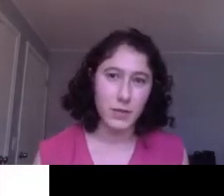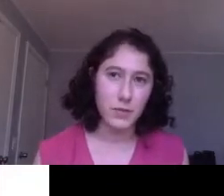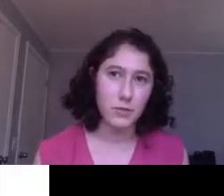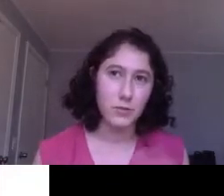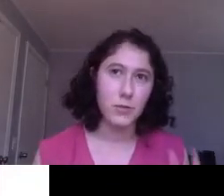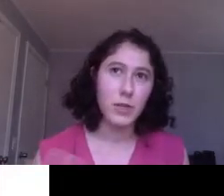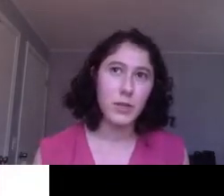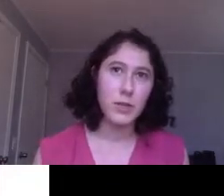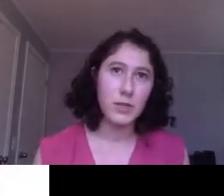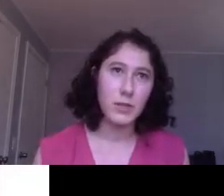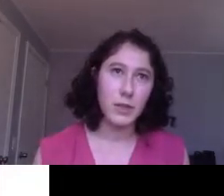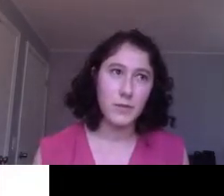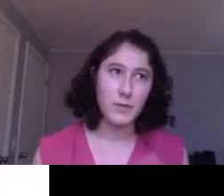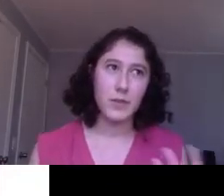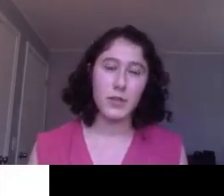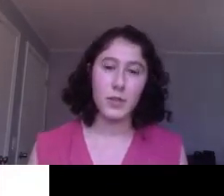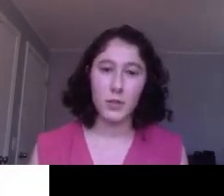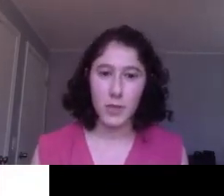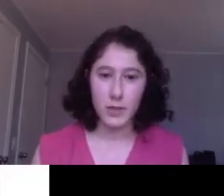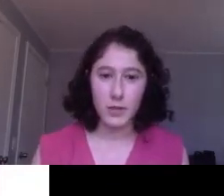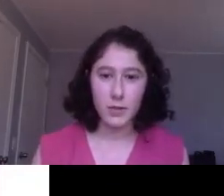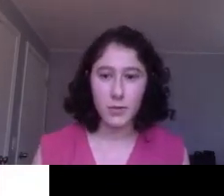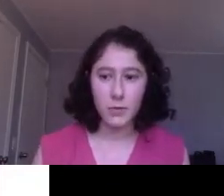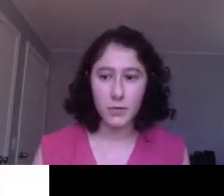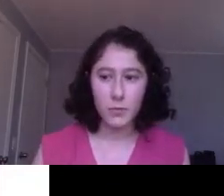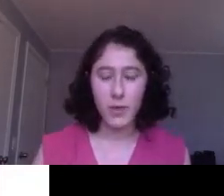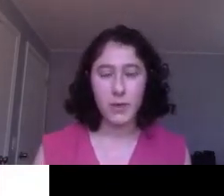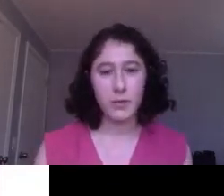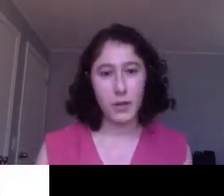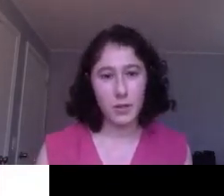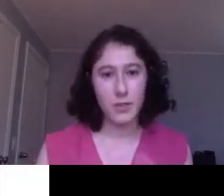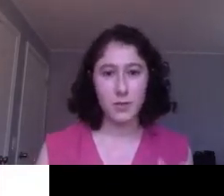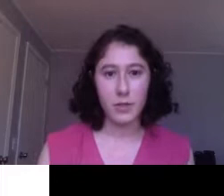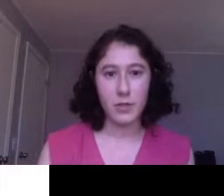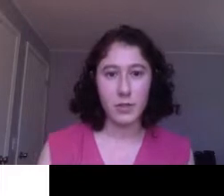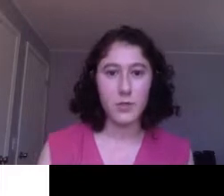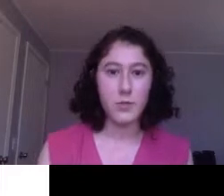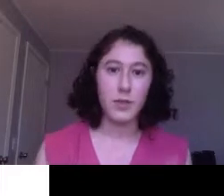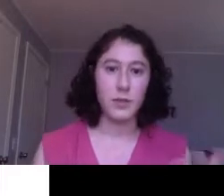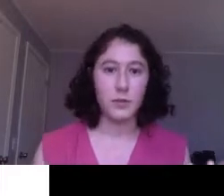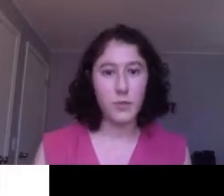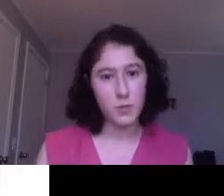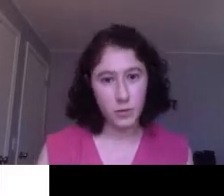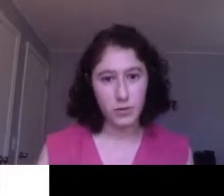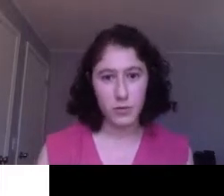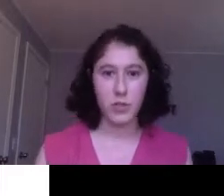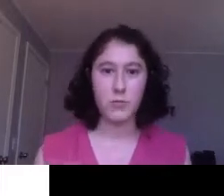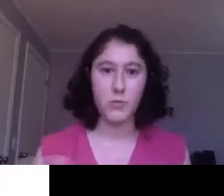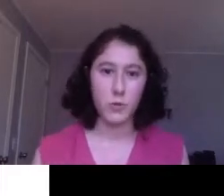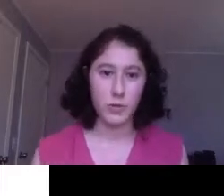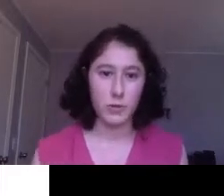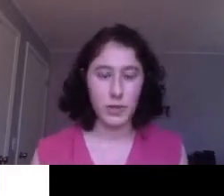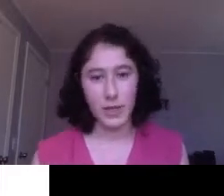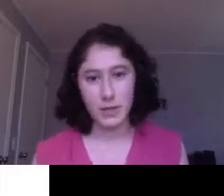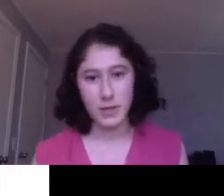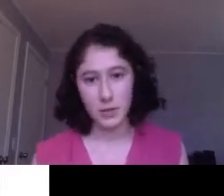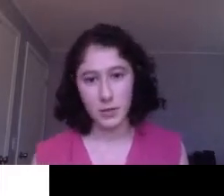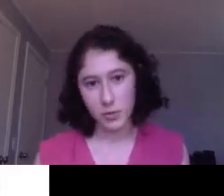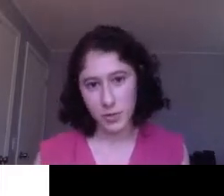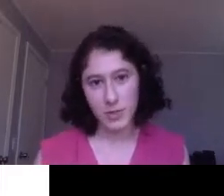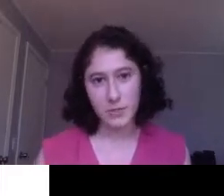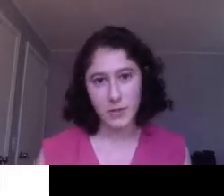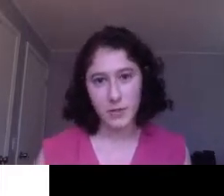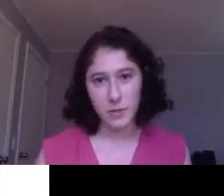way to kind of determine whether or not someone is using their visual information more or less than